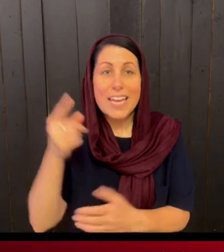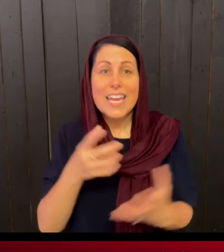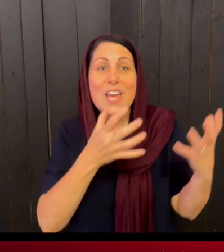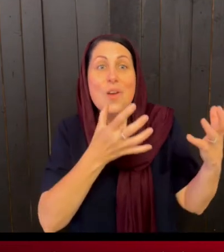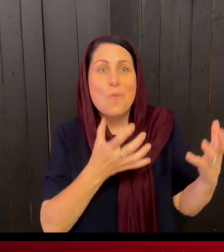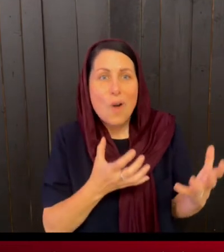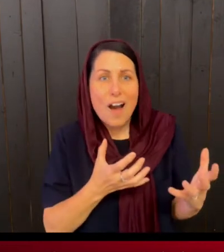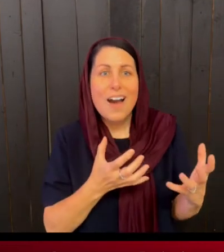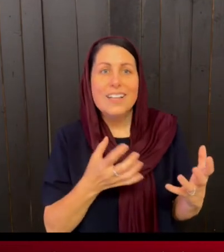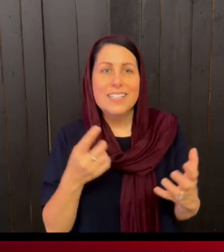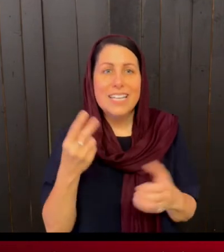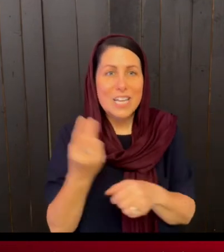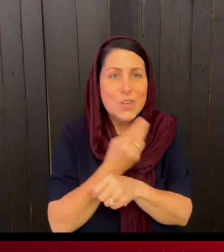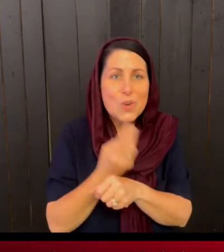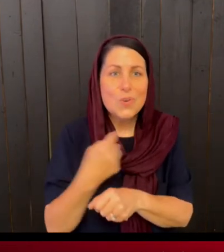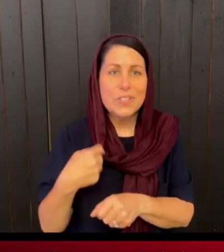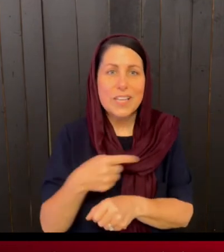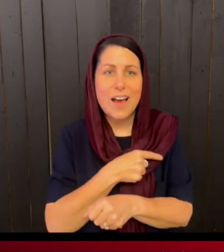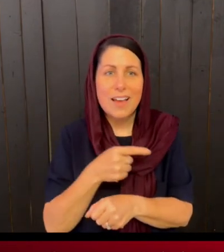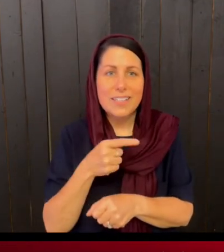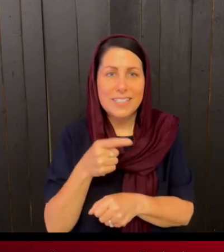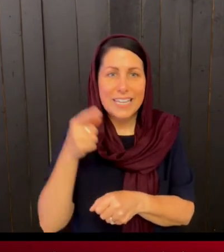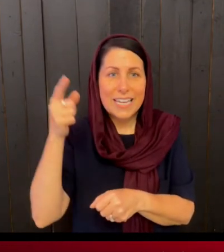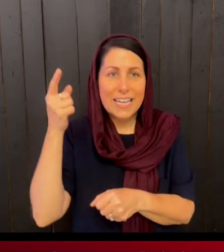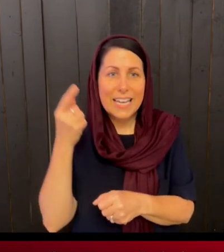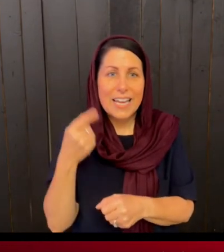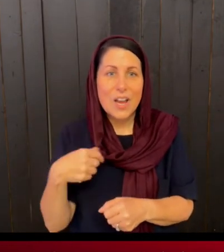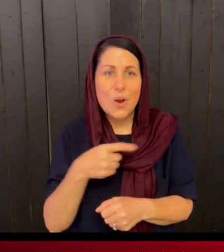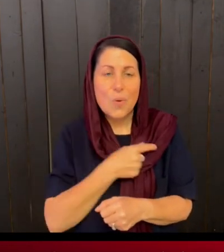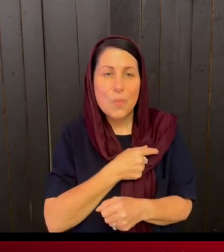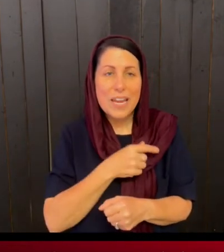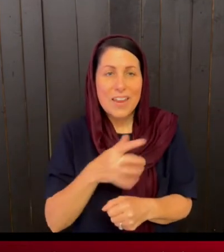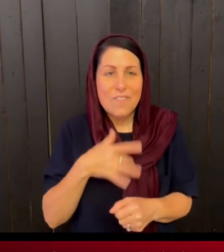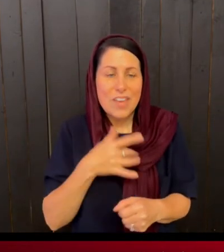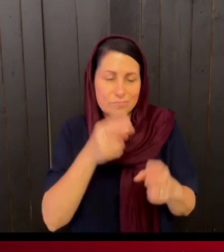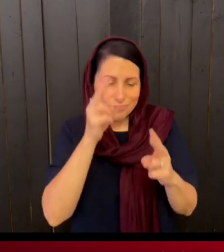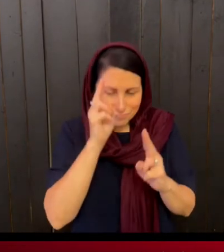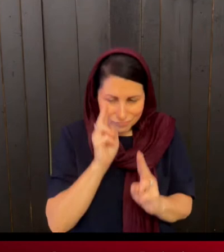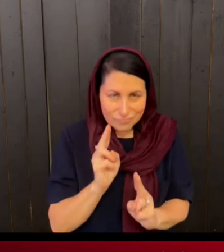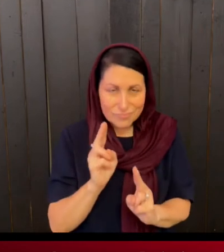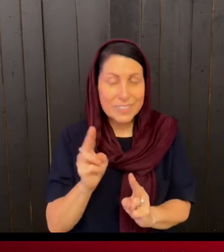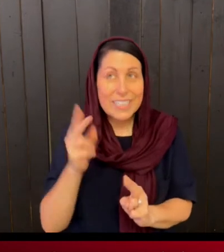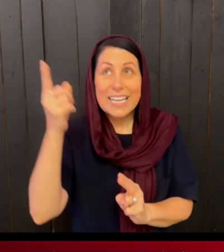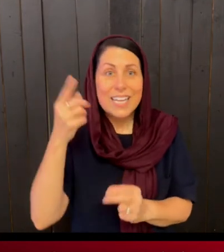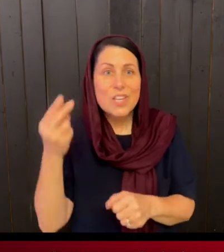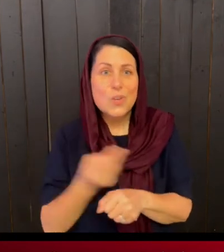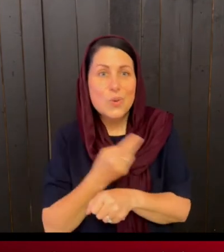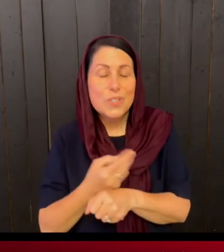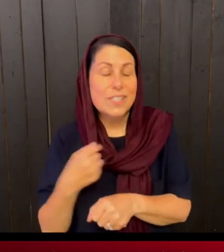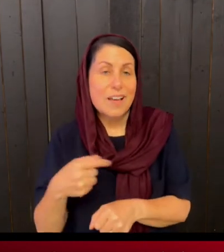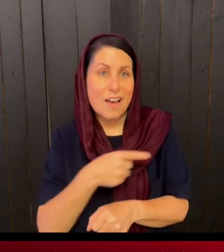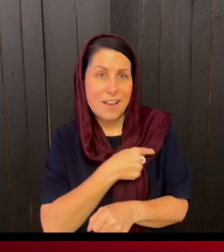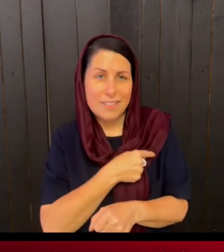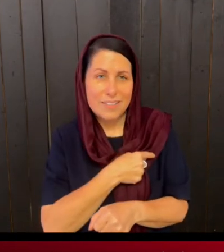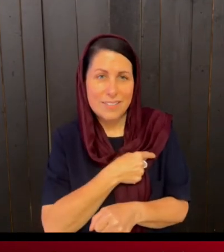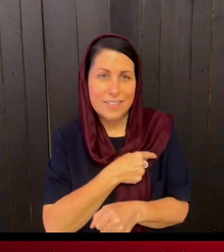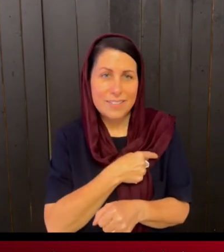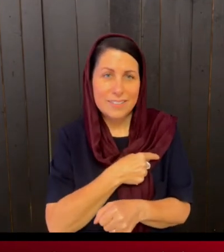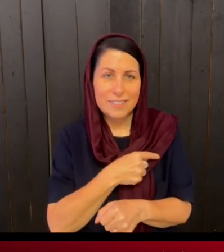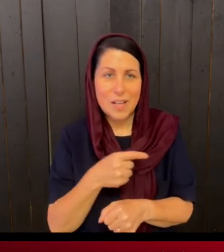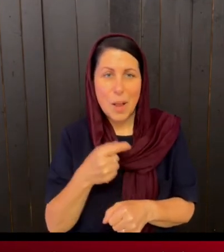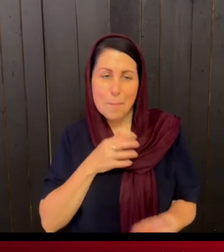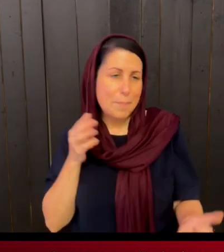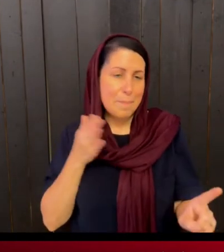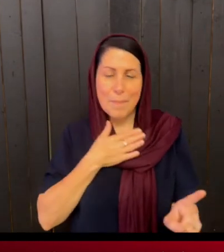really more like a privilege if he will use us. It's not just a duty. It's more of a privilege for God to use us. But my point here, I got